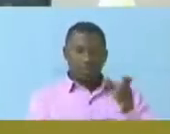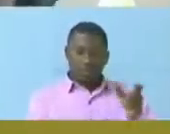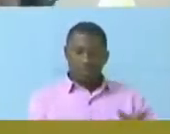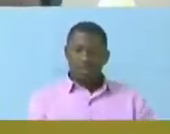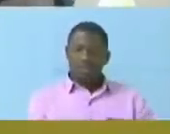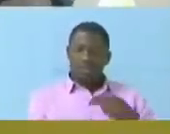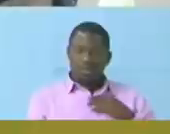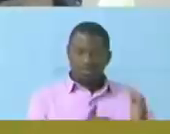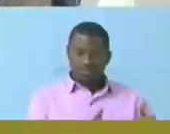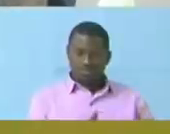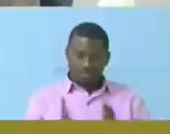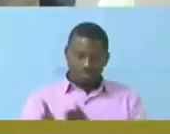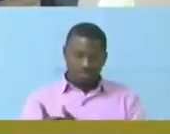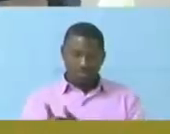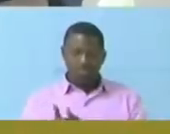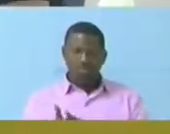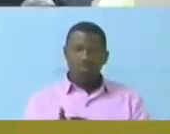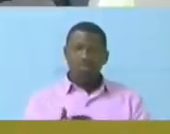the